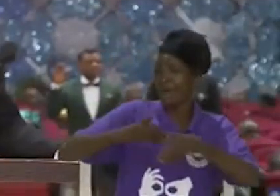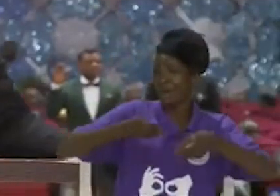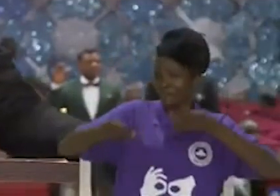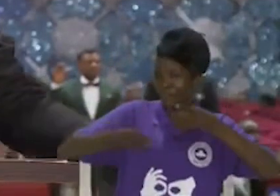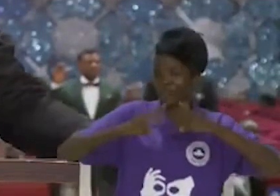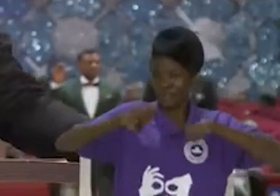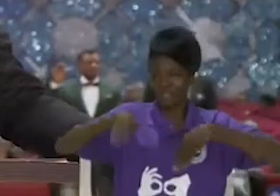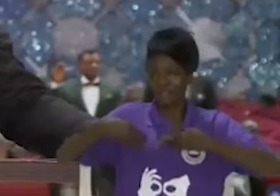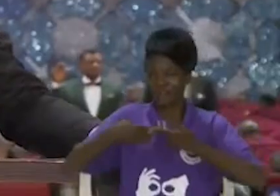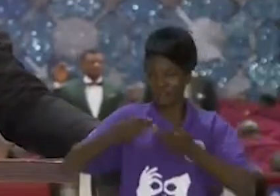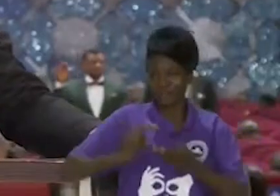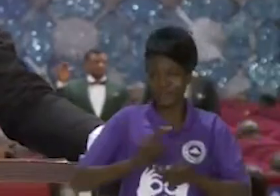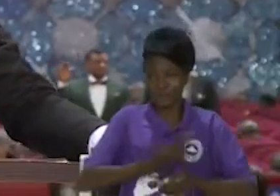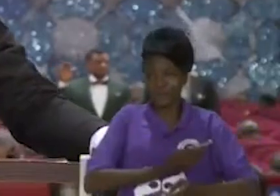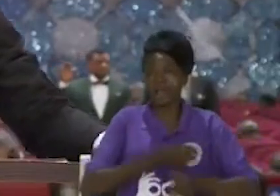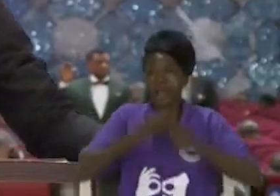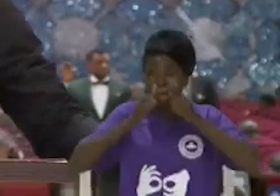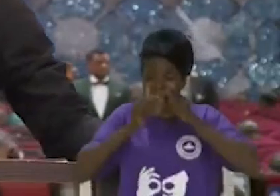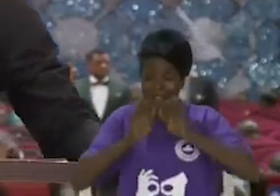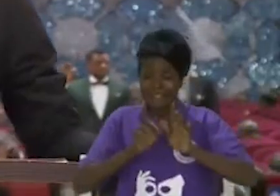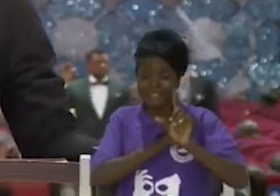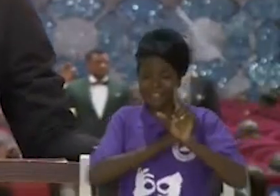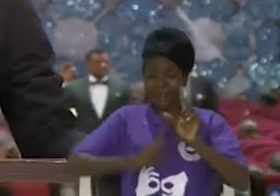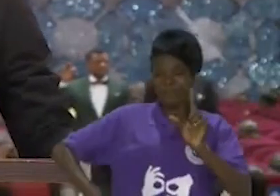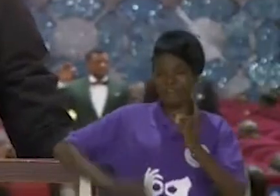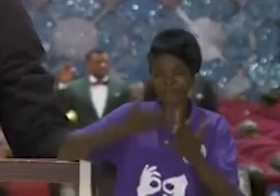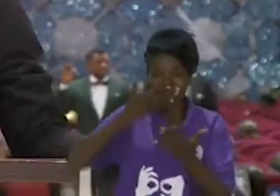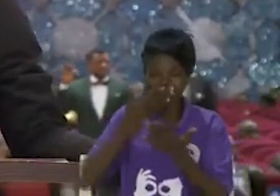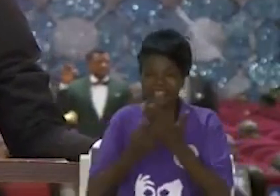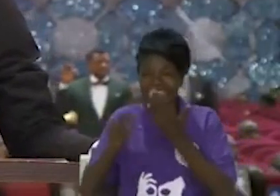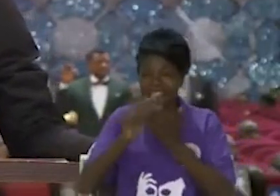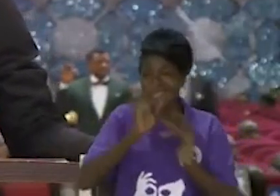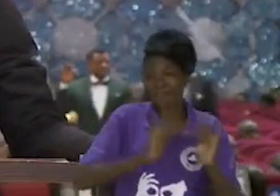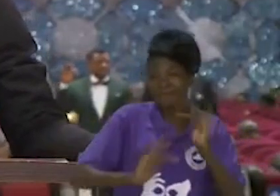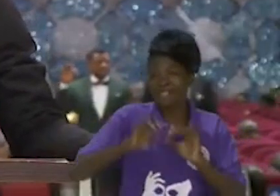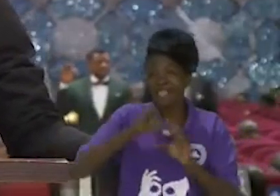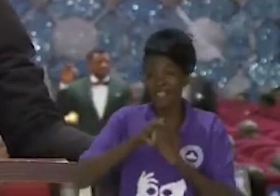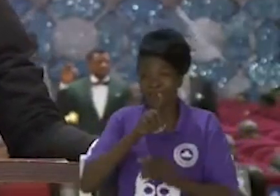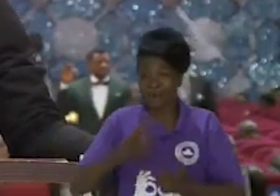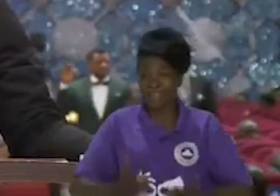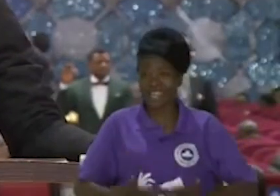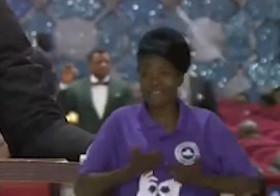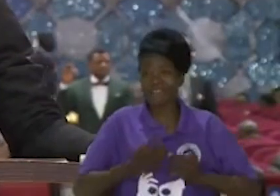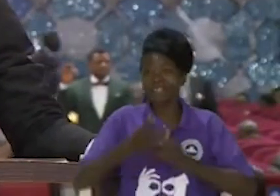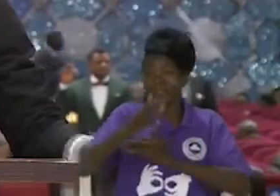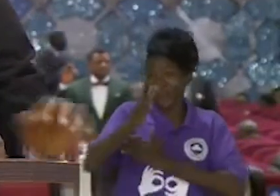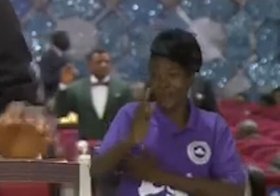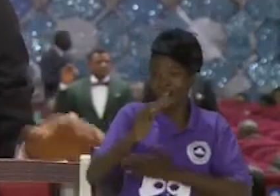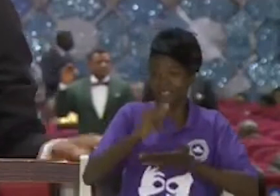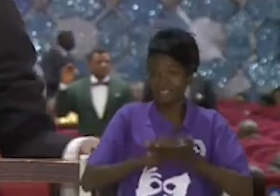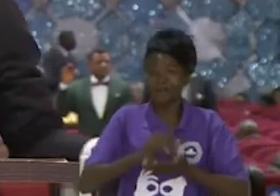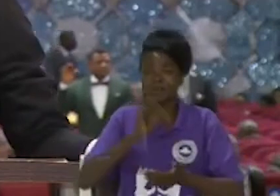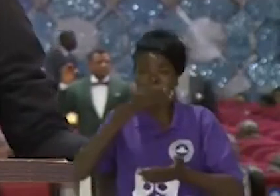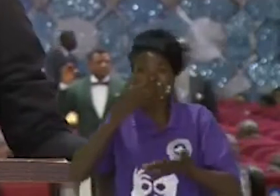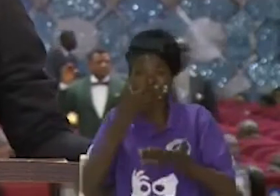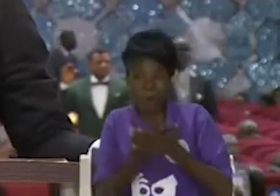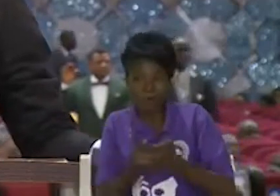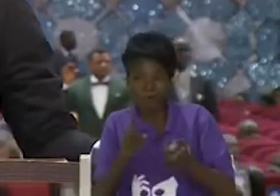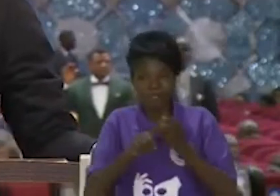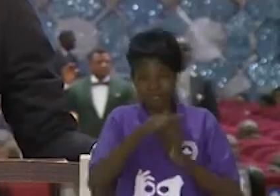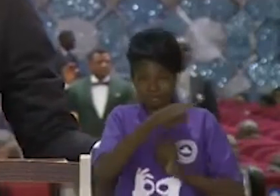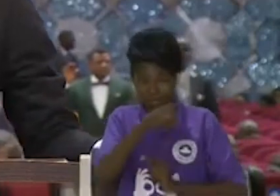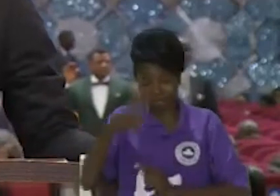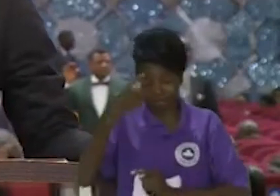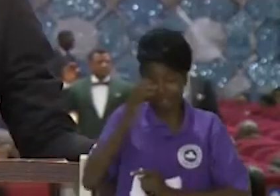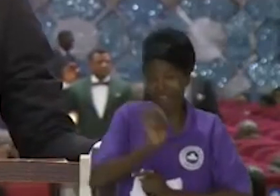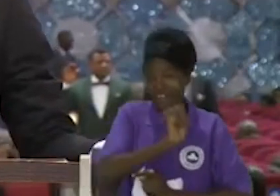us. Bless the Lord for his goodness and his mercies upon your lives. The Lord has been so good, his mercy has endured